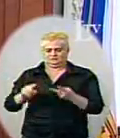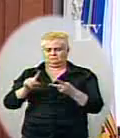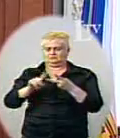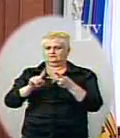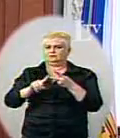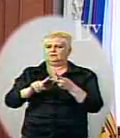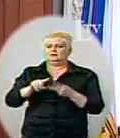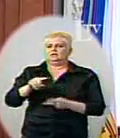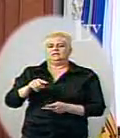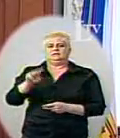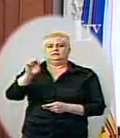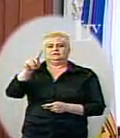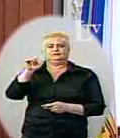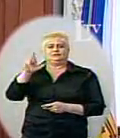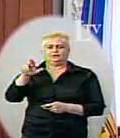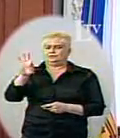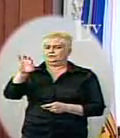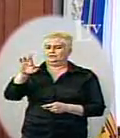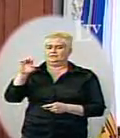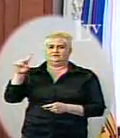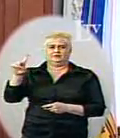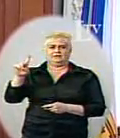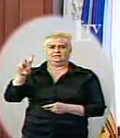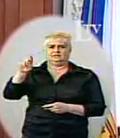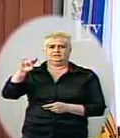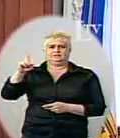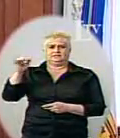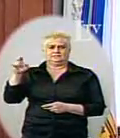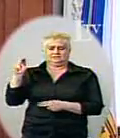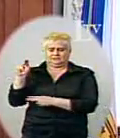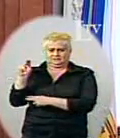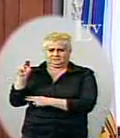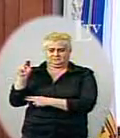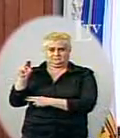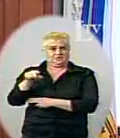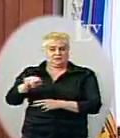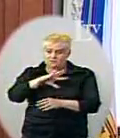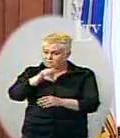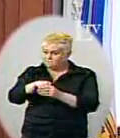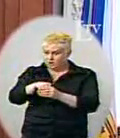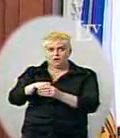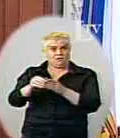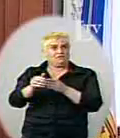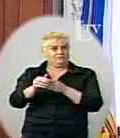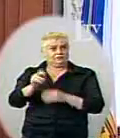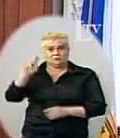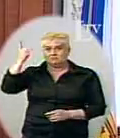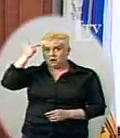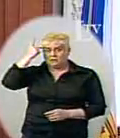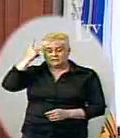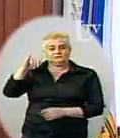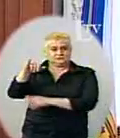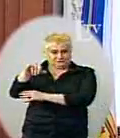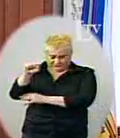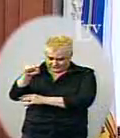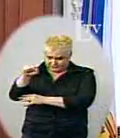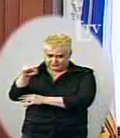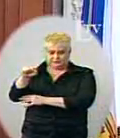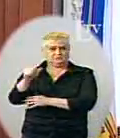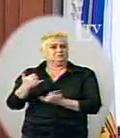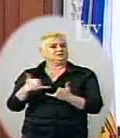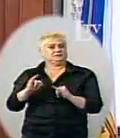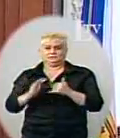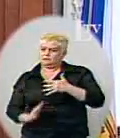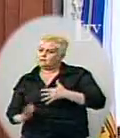Fred Dixon, who, as loyal as he was to his political party, never put the interest of